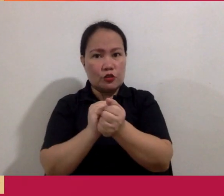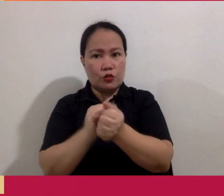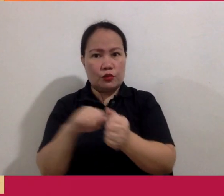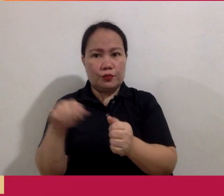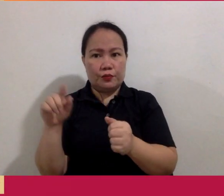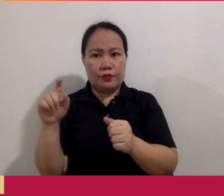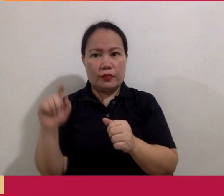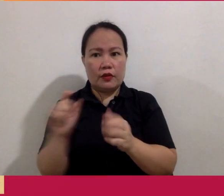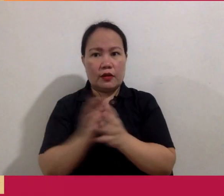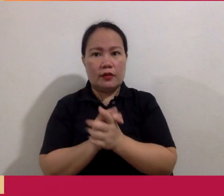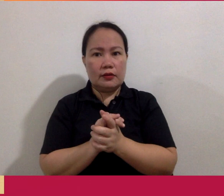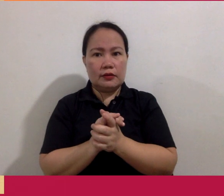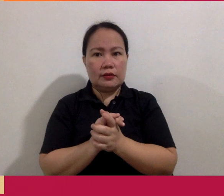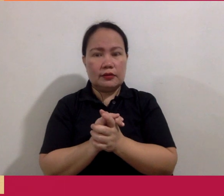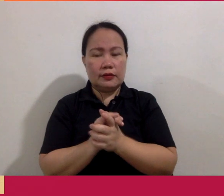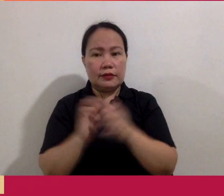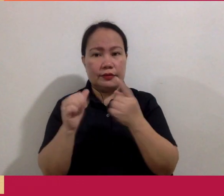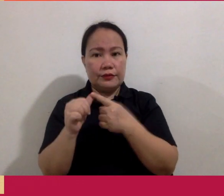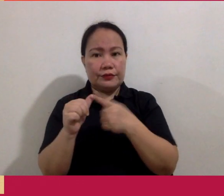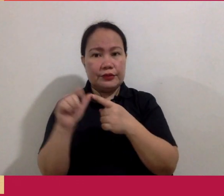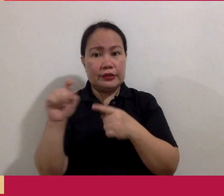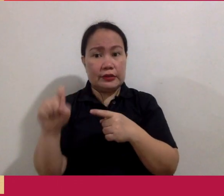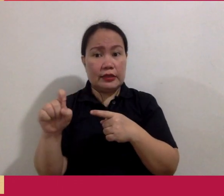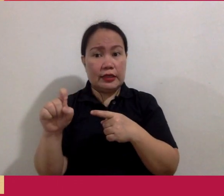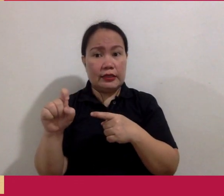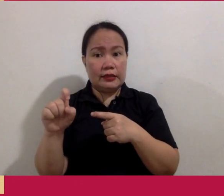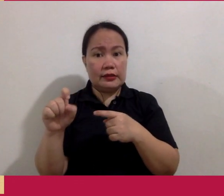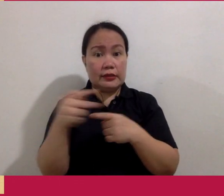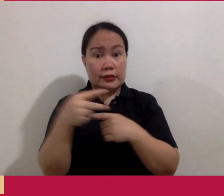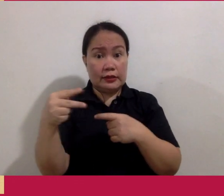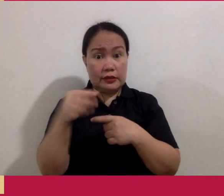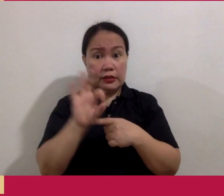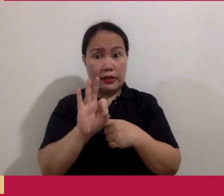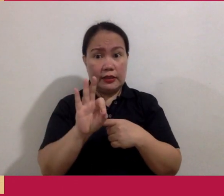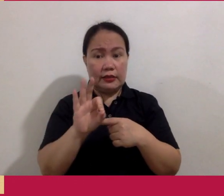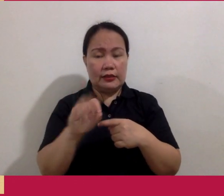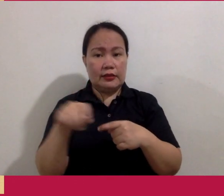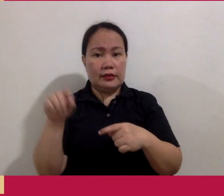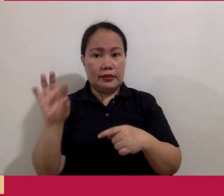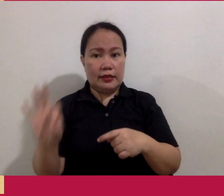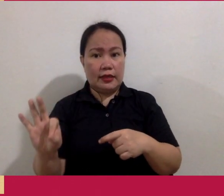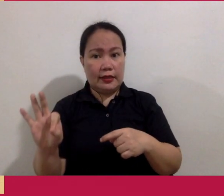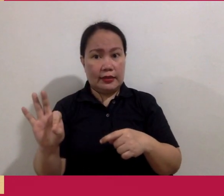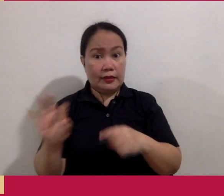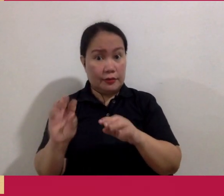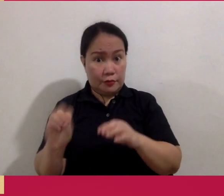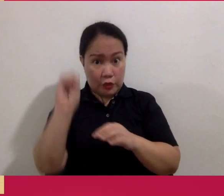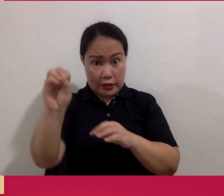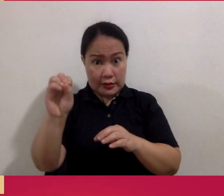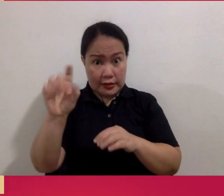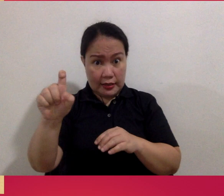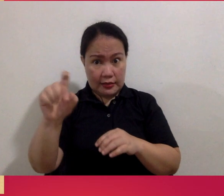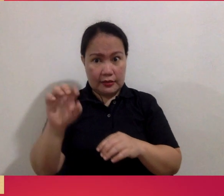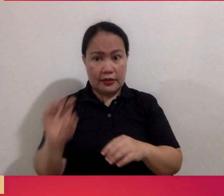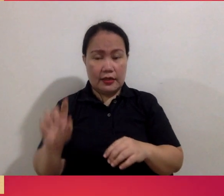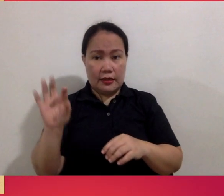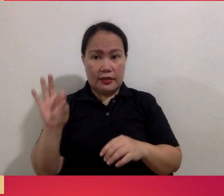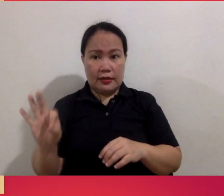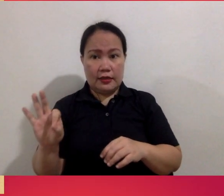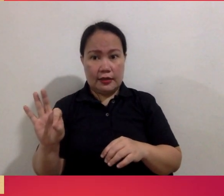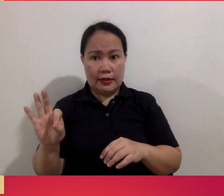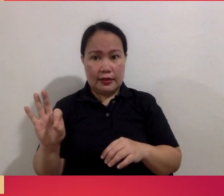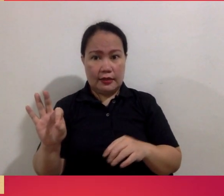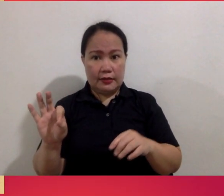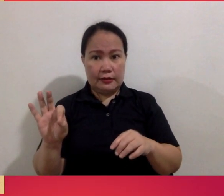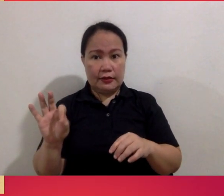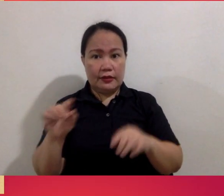equation. So, unahin muna natin si 9. So, substitute 9 times 9 minus 5. So, alam natin,